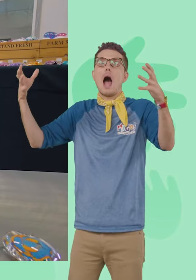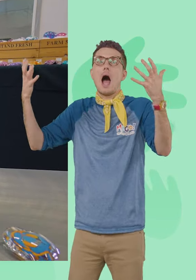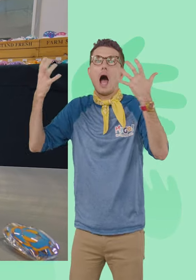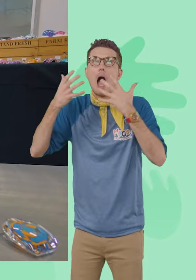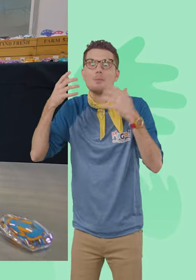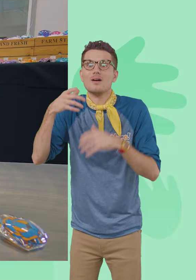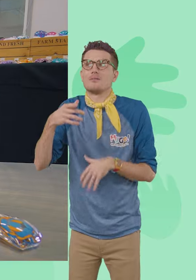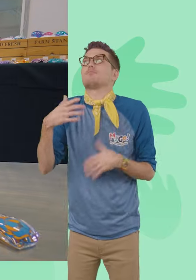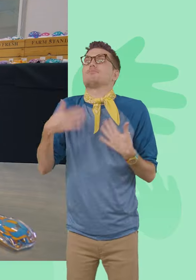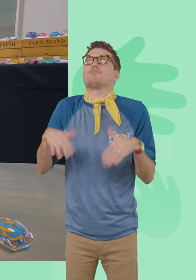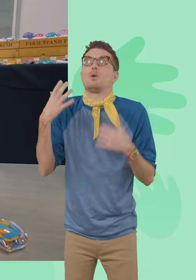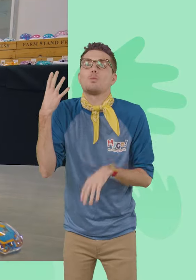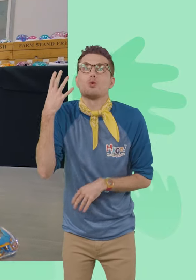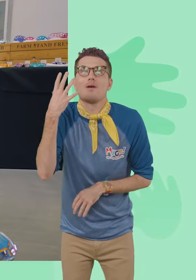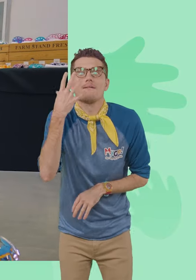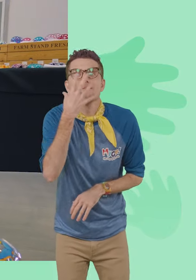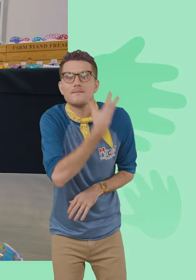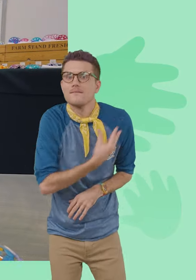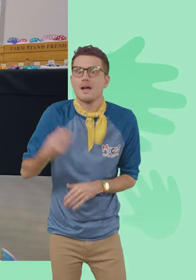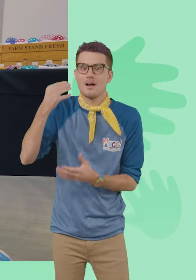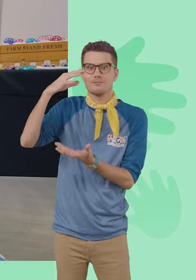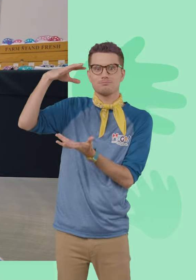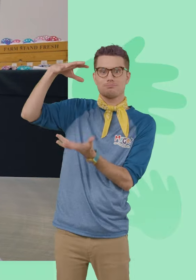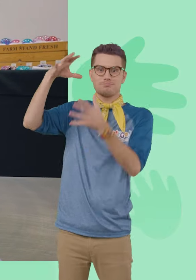expanded? Whoa. Look at that.